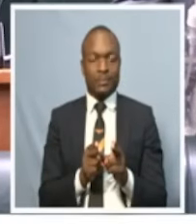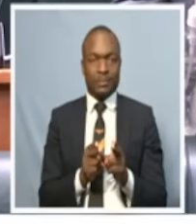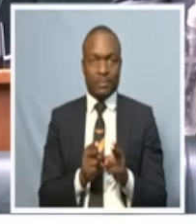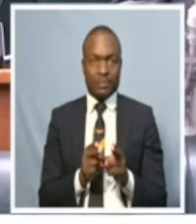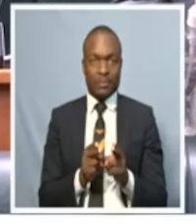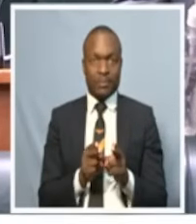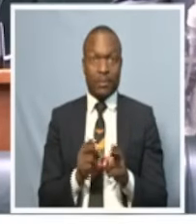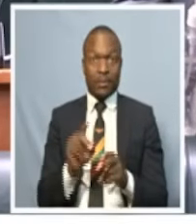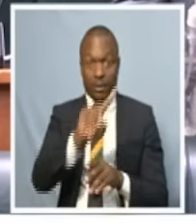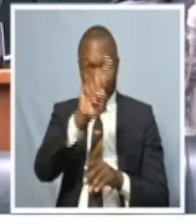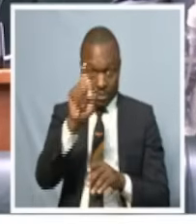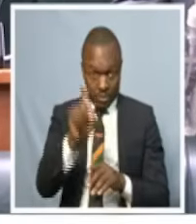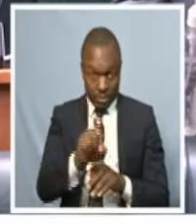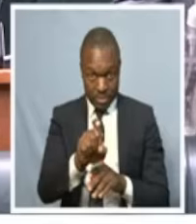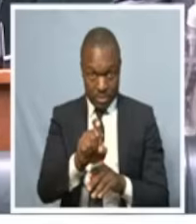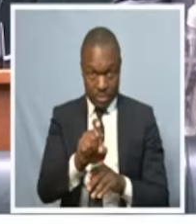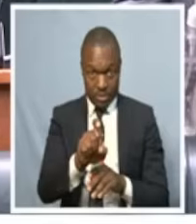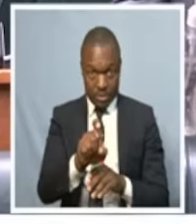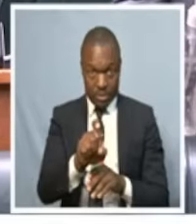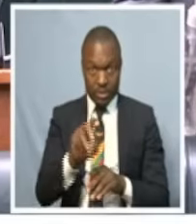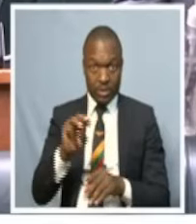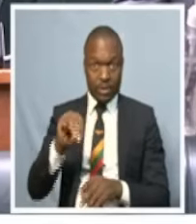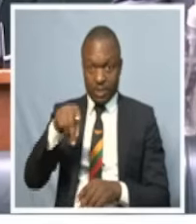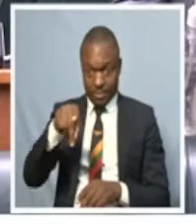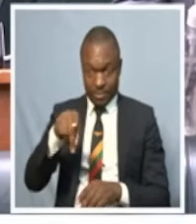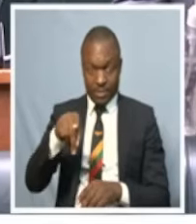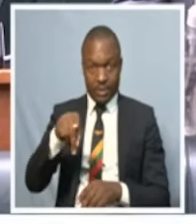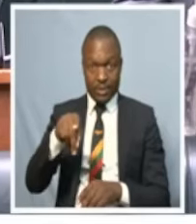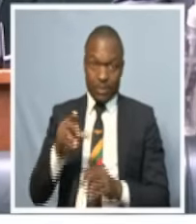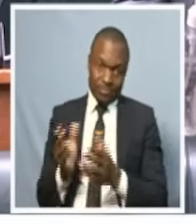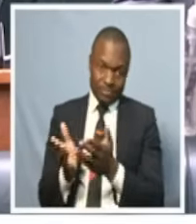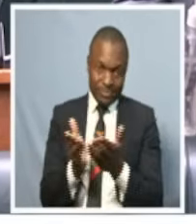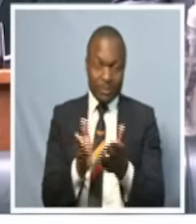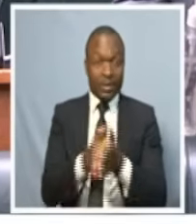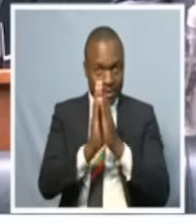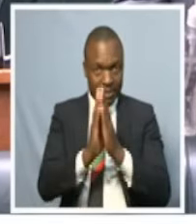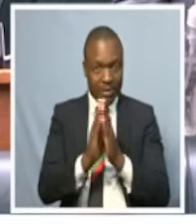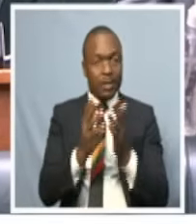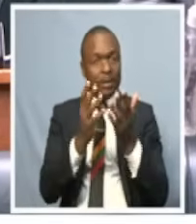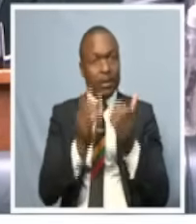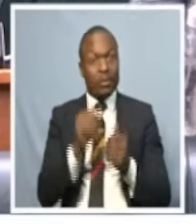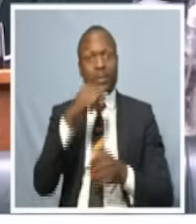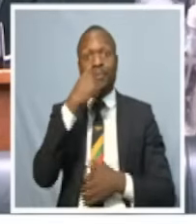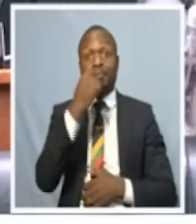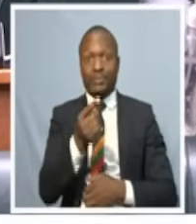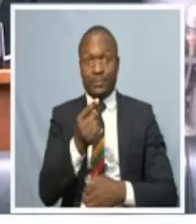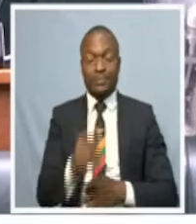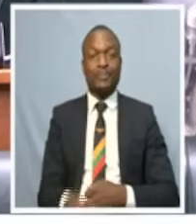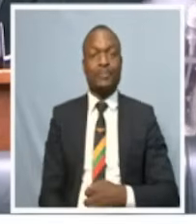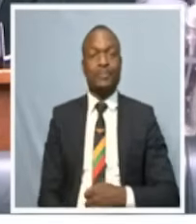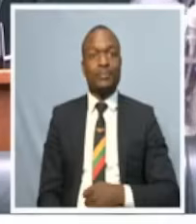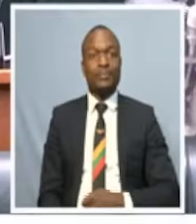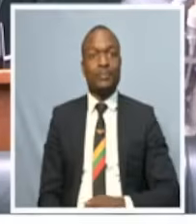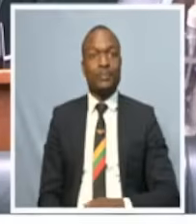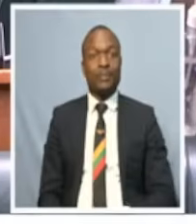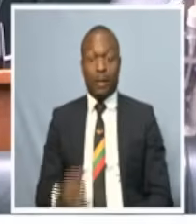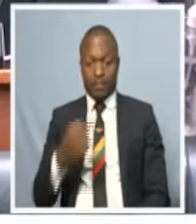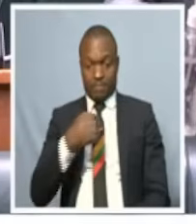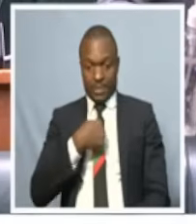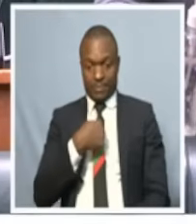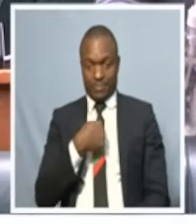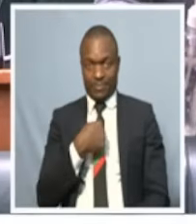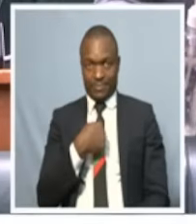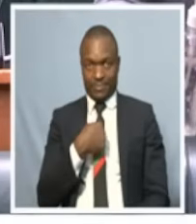to the question that has been raised by the honorable member, I just want to state that